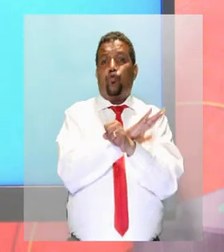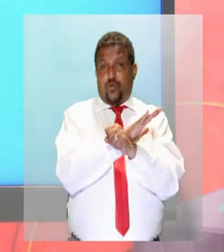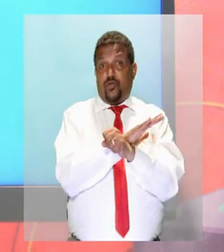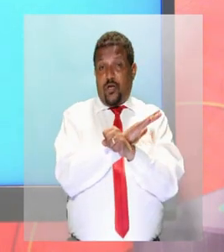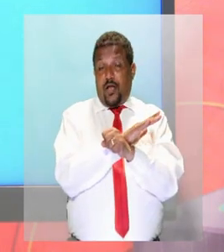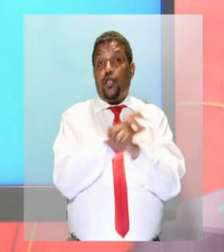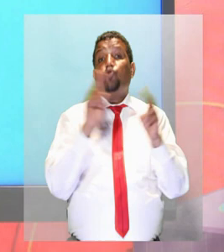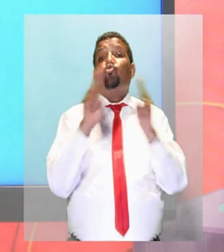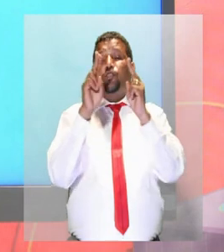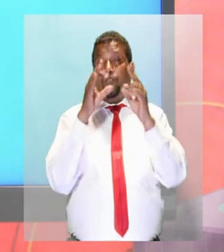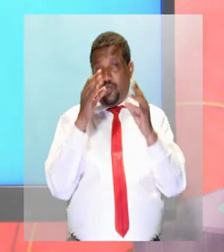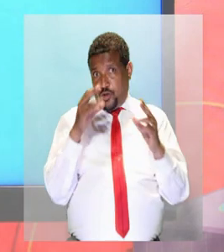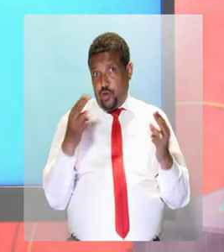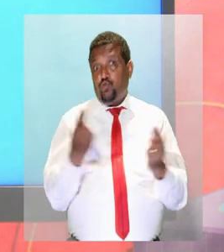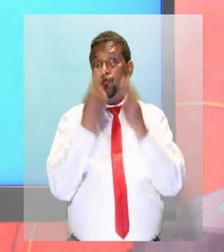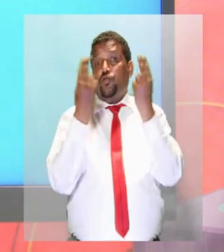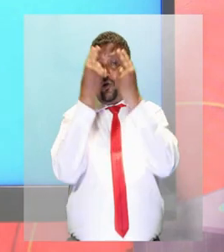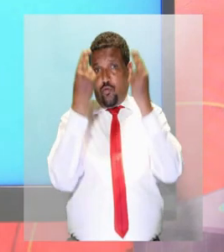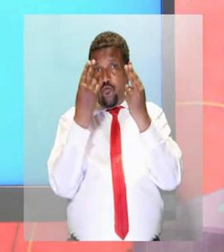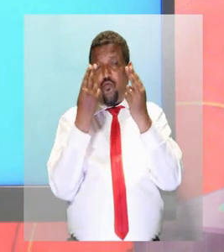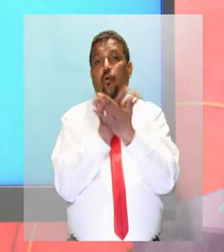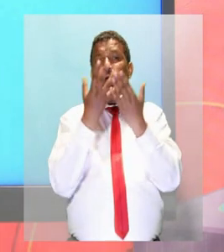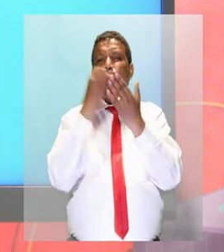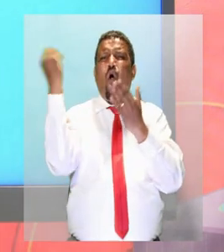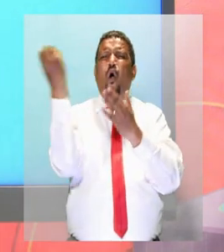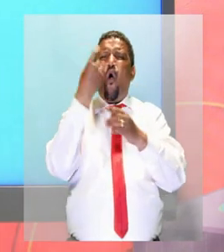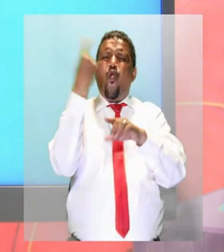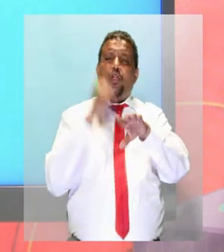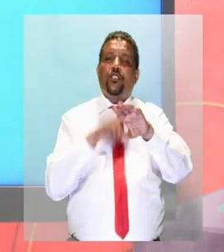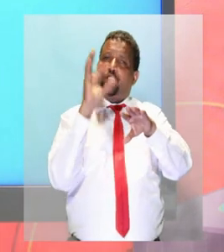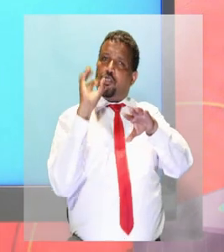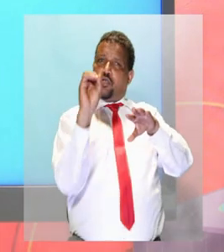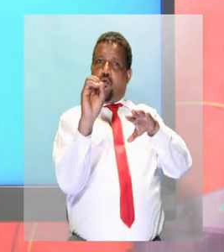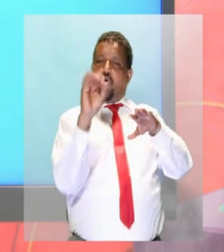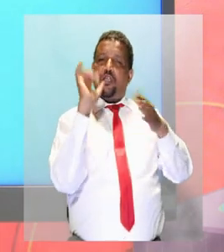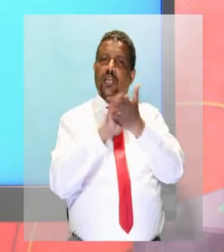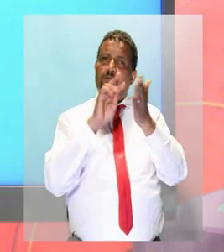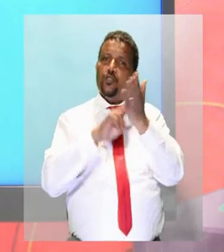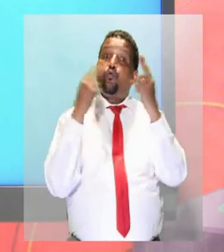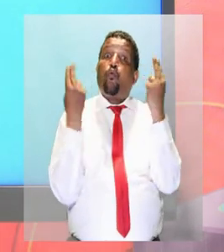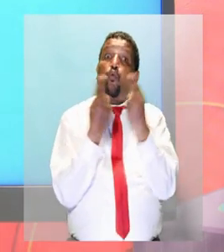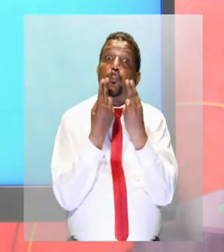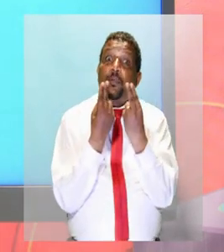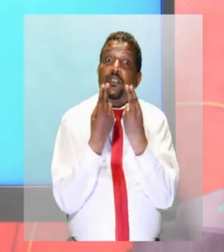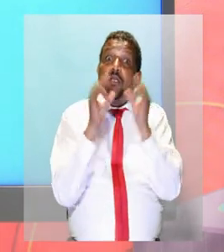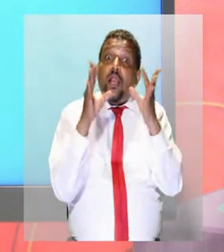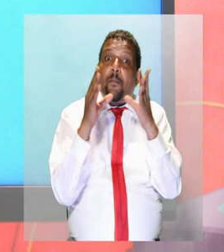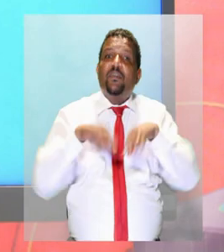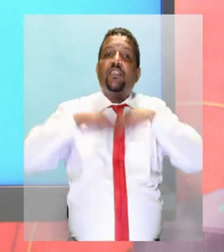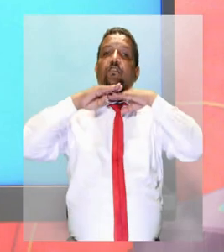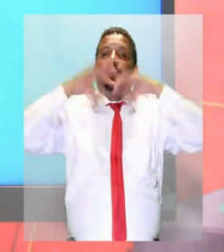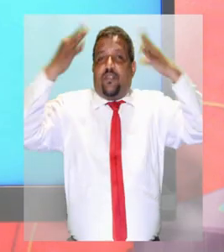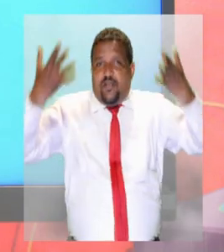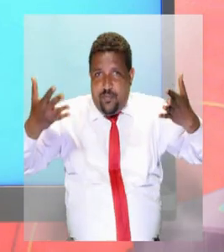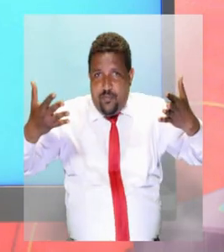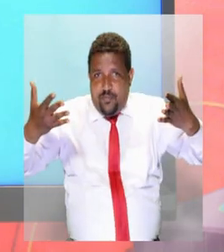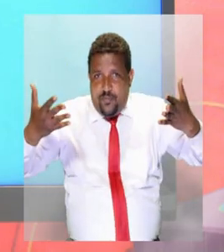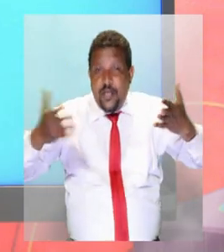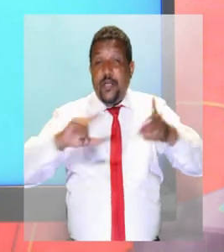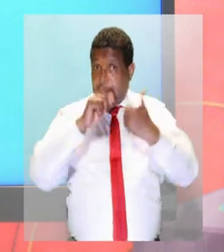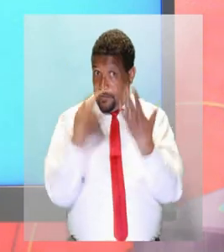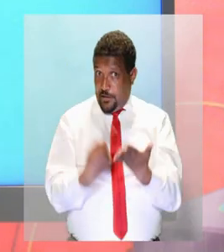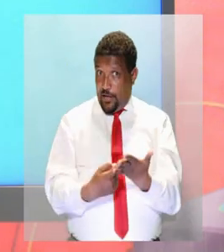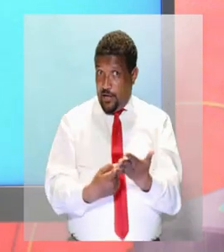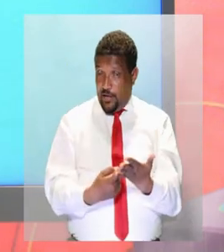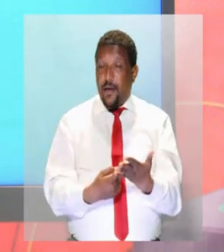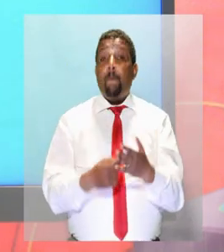a commodity is always zero. That means without consumption, there is no satisfaction. There is no satisfaction.